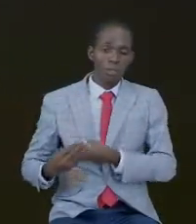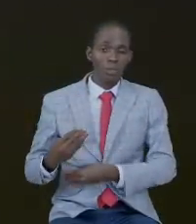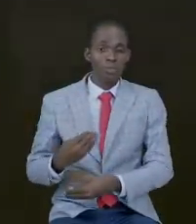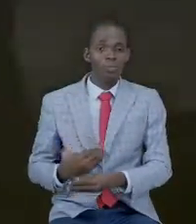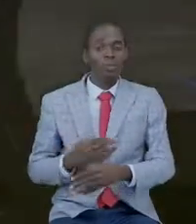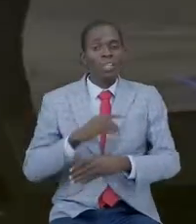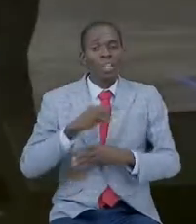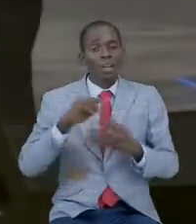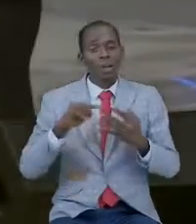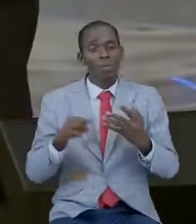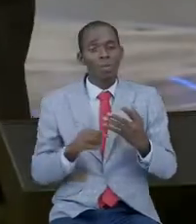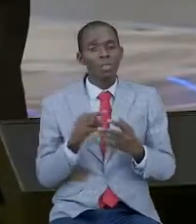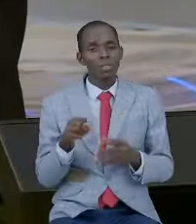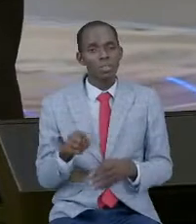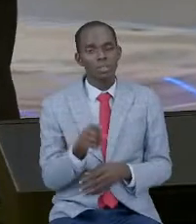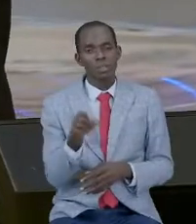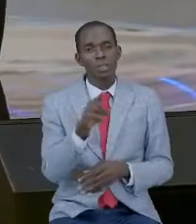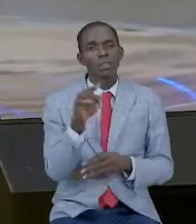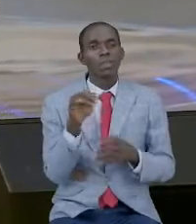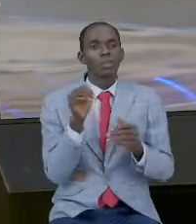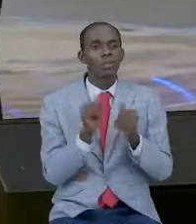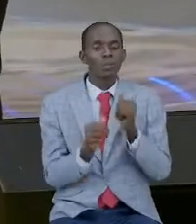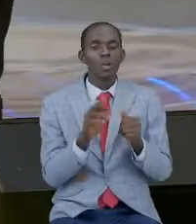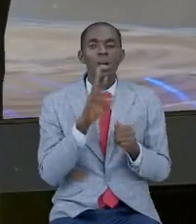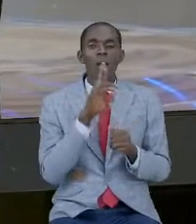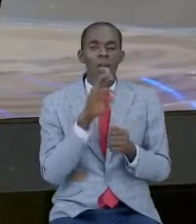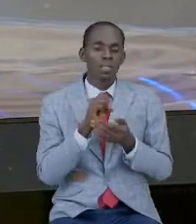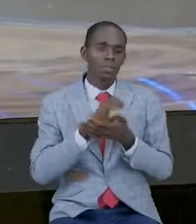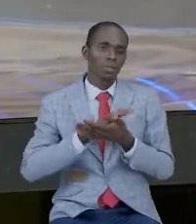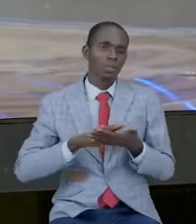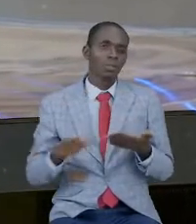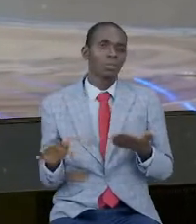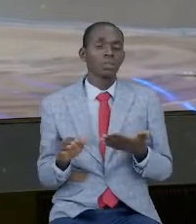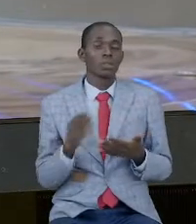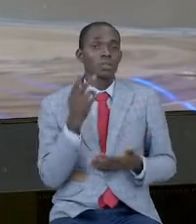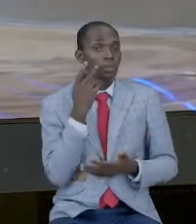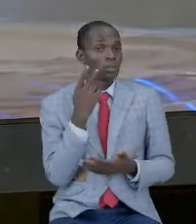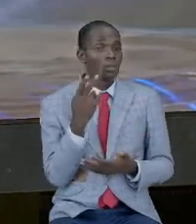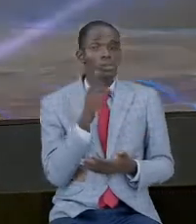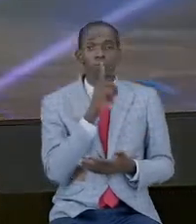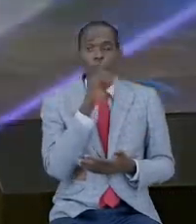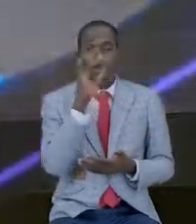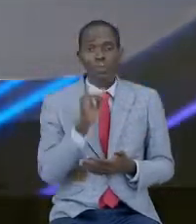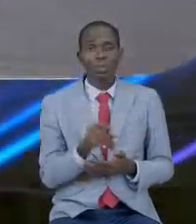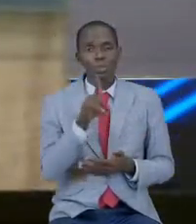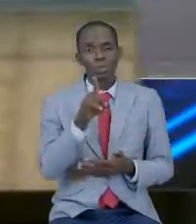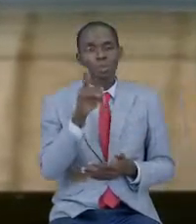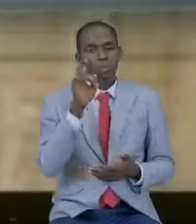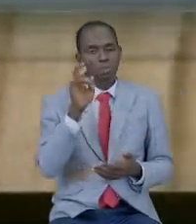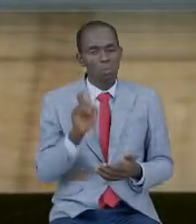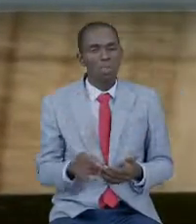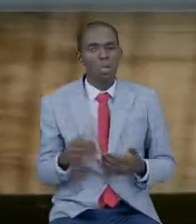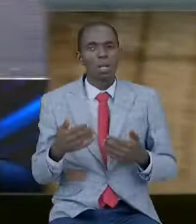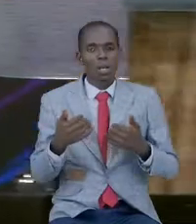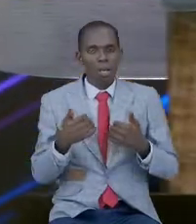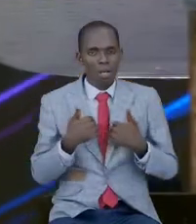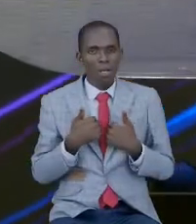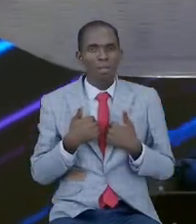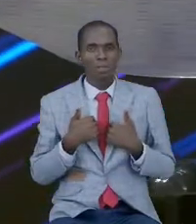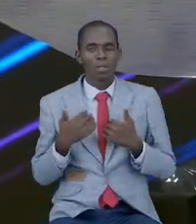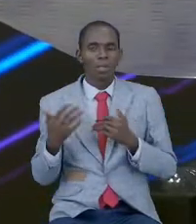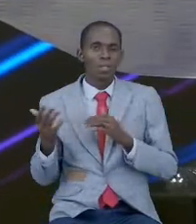among them which are sanctified. Obviously, you must have left the